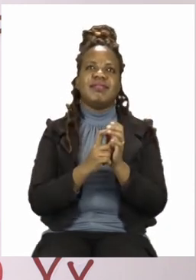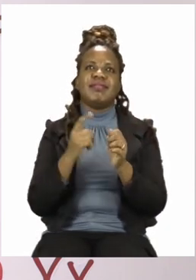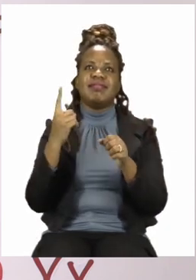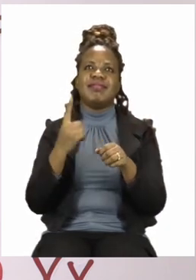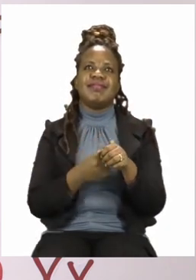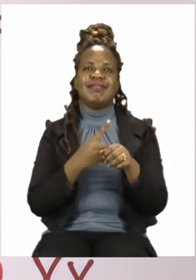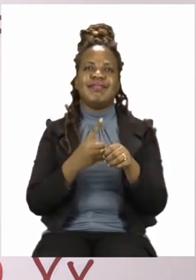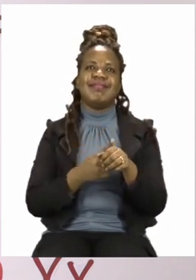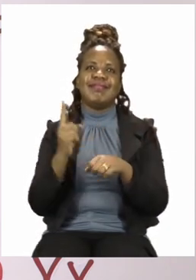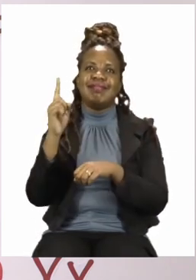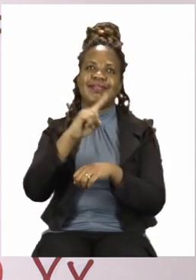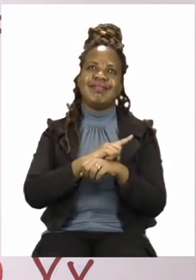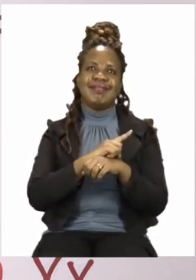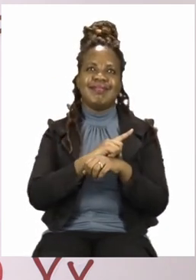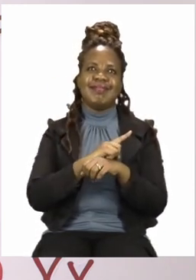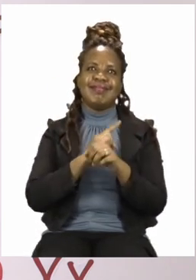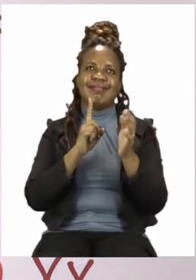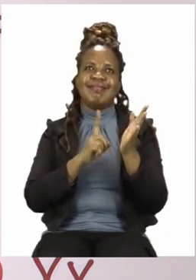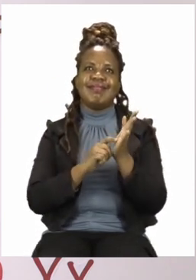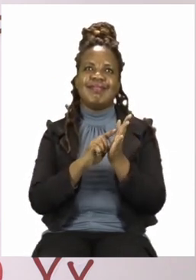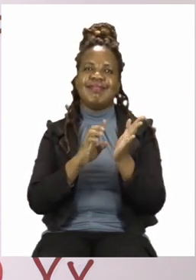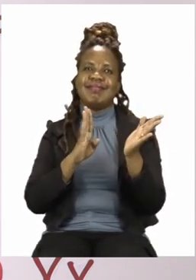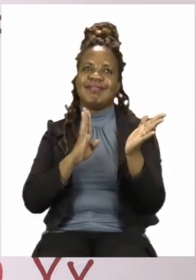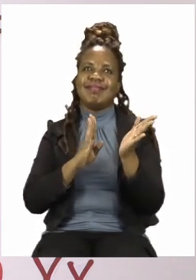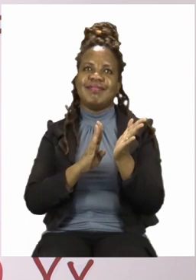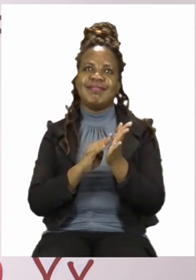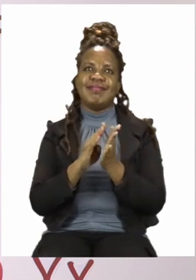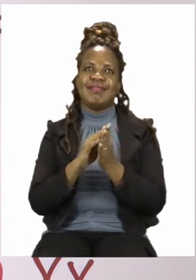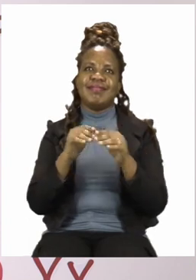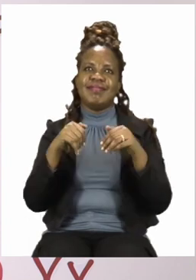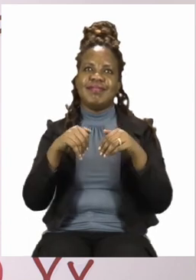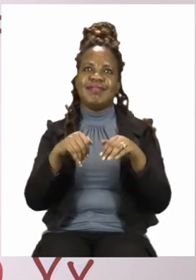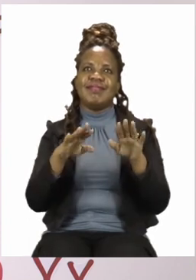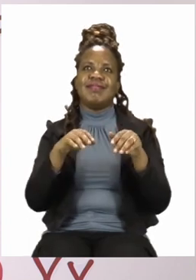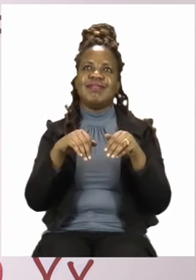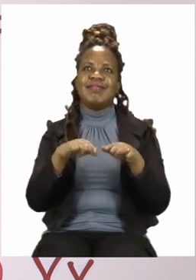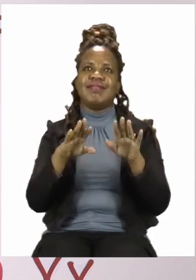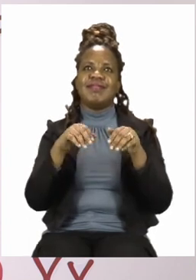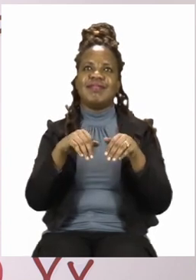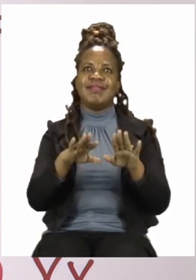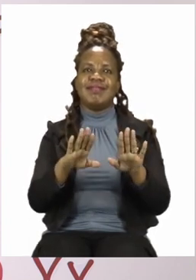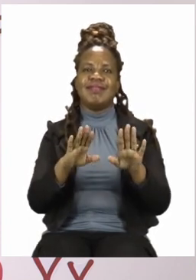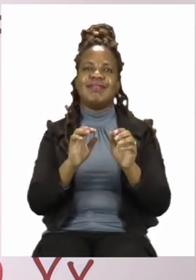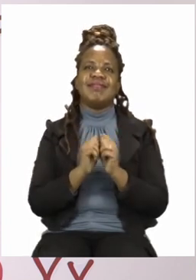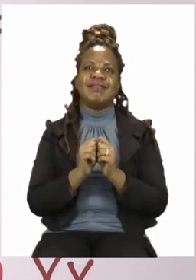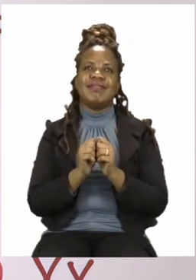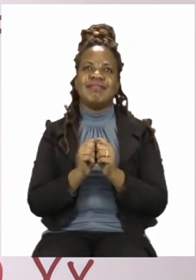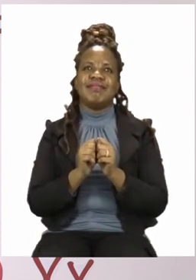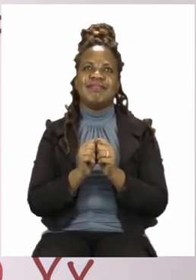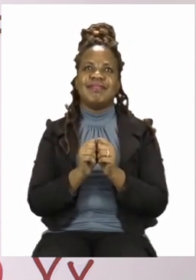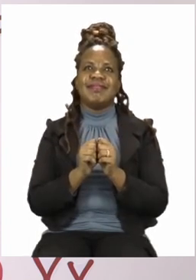Sanitize every day so the germs can stay away.